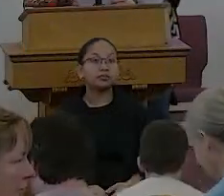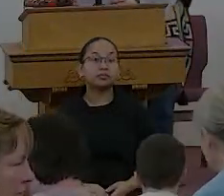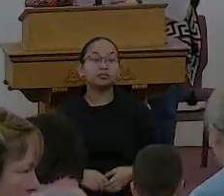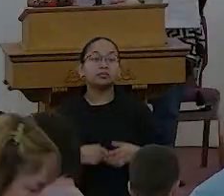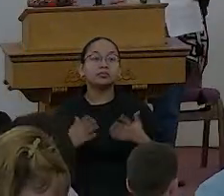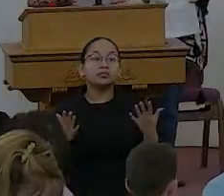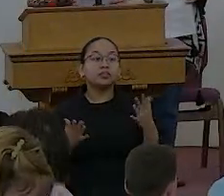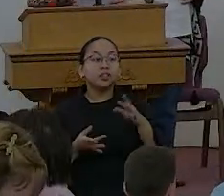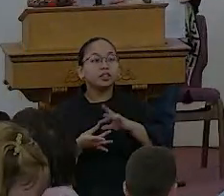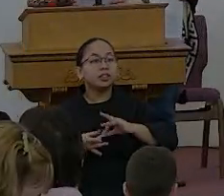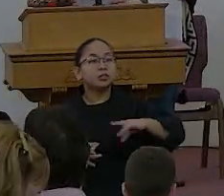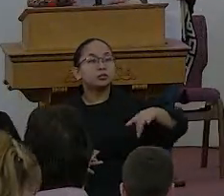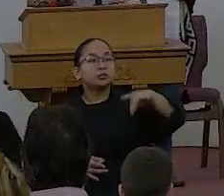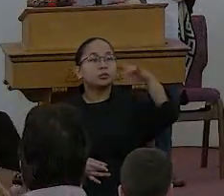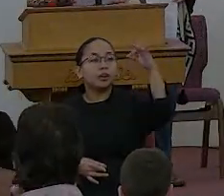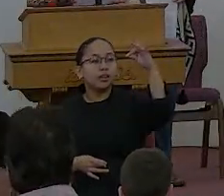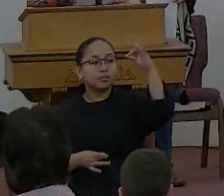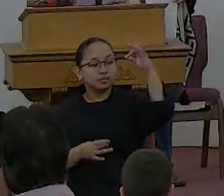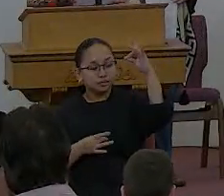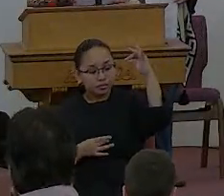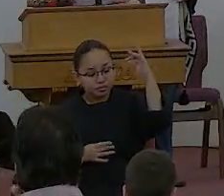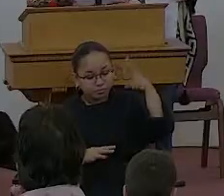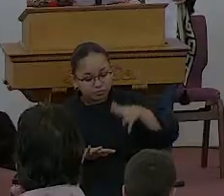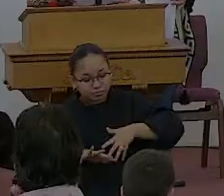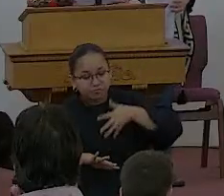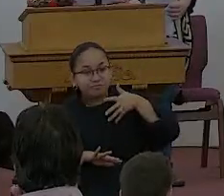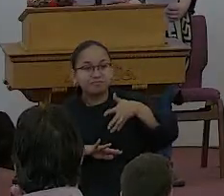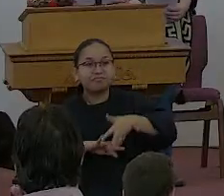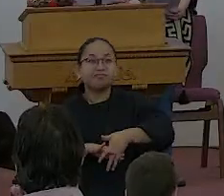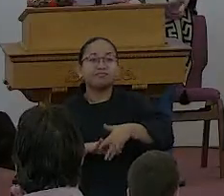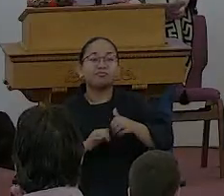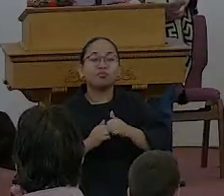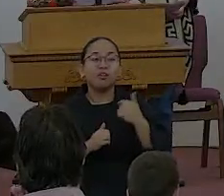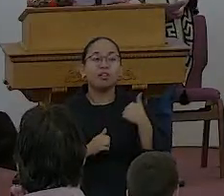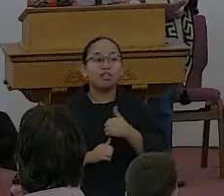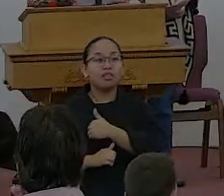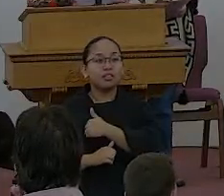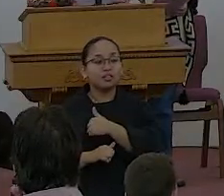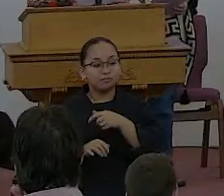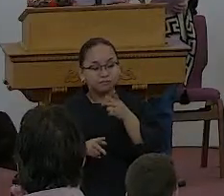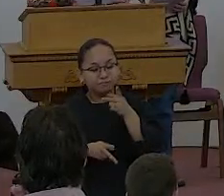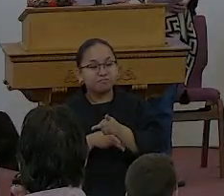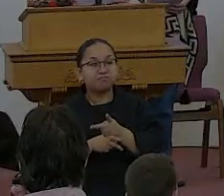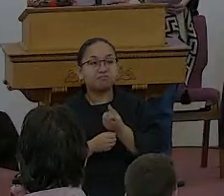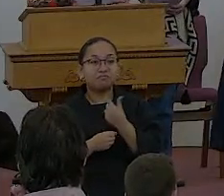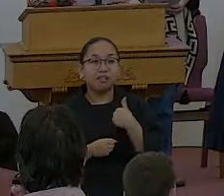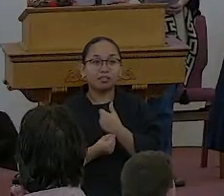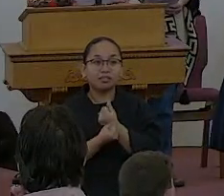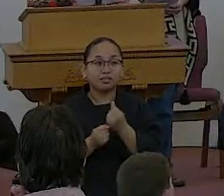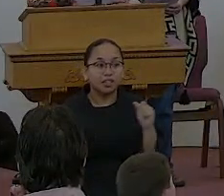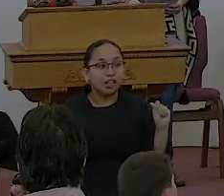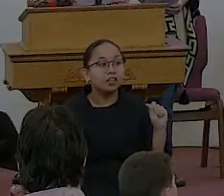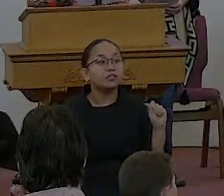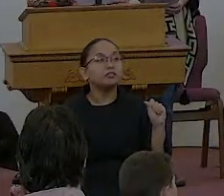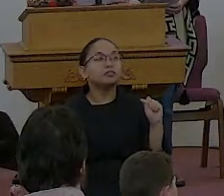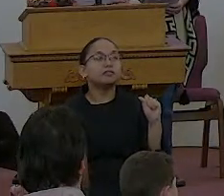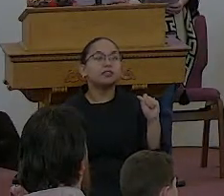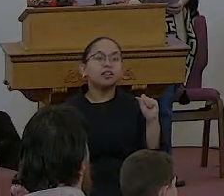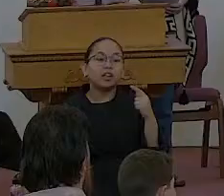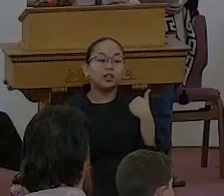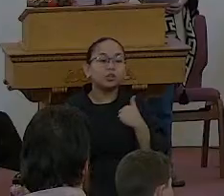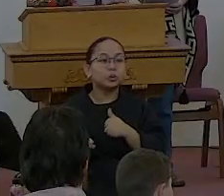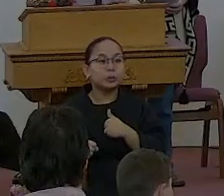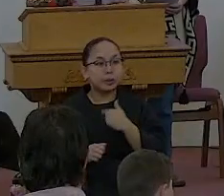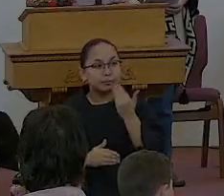Spirit, entwine with us and around us. Keep us safe and secure as we walk through our days